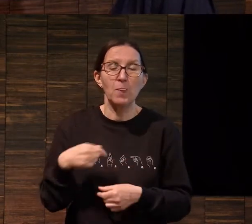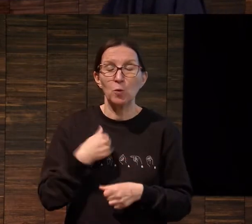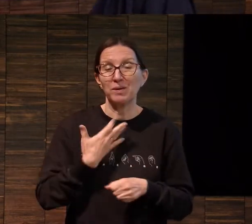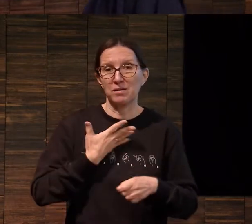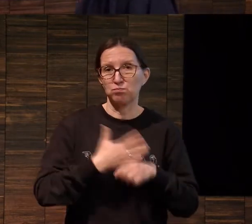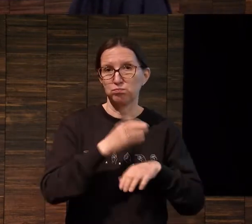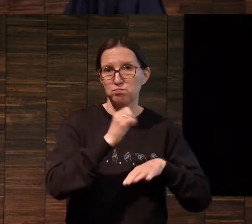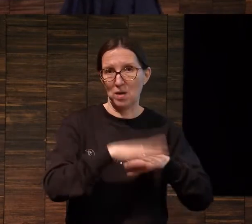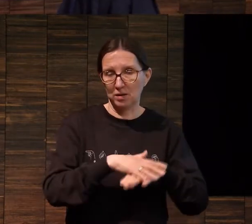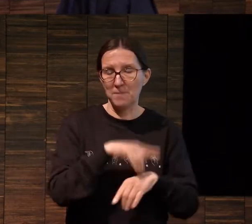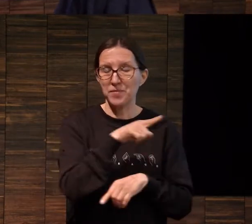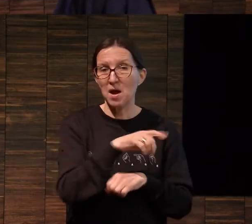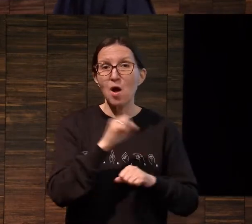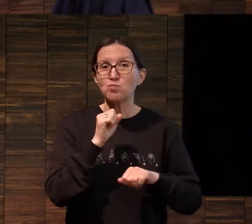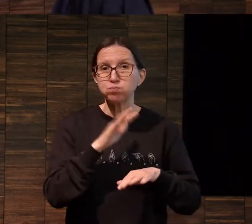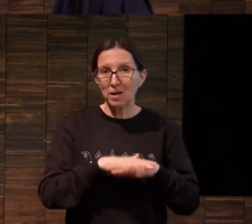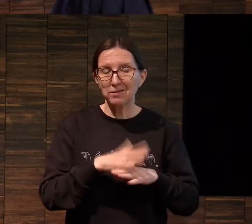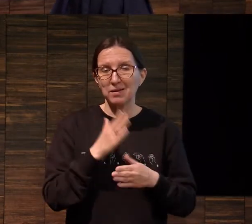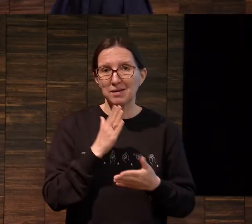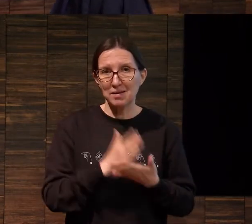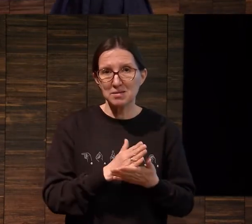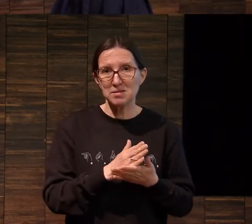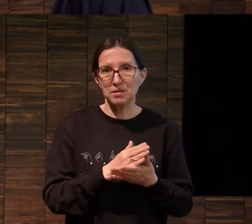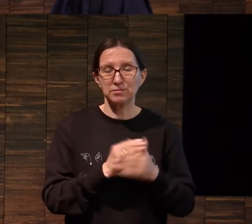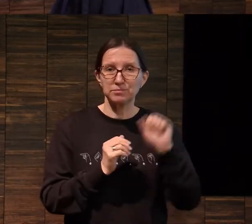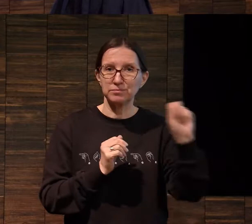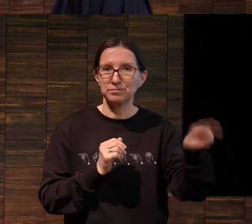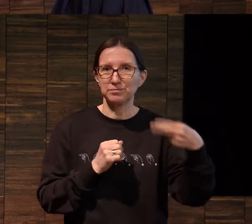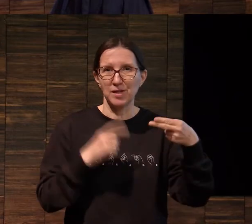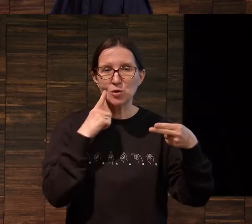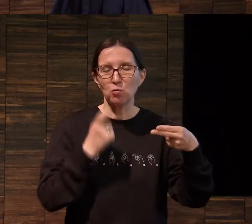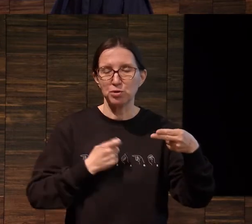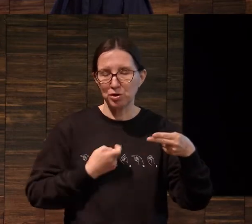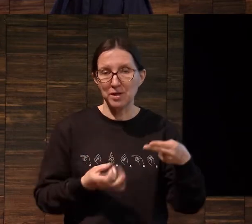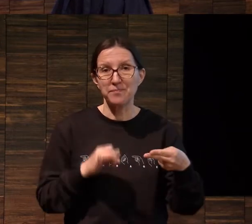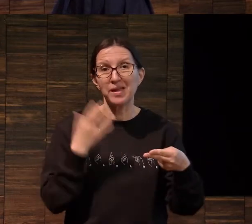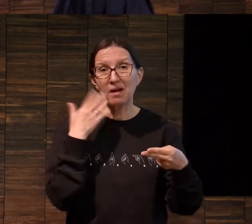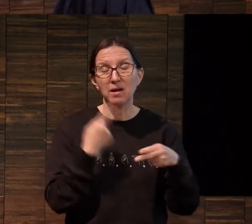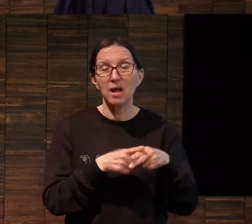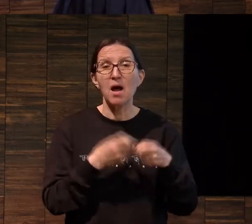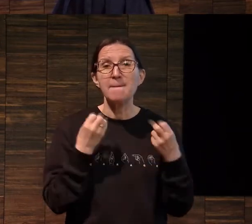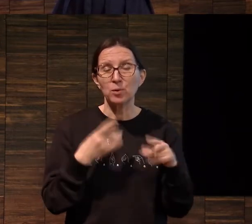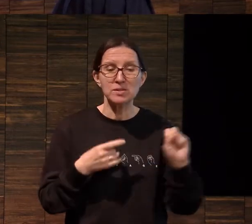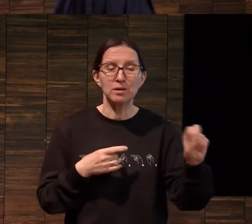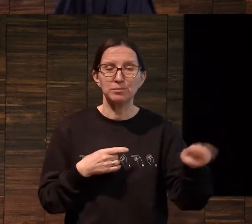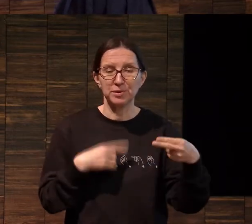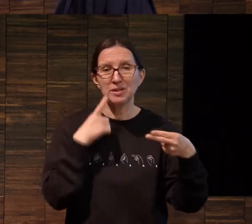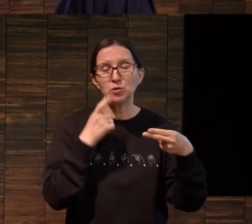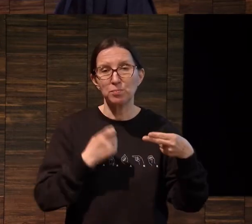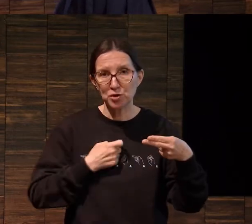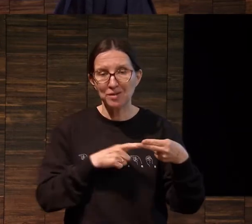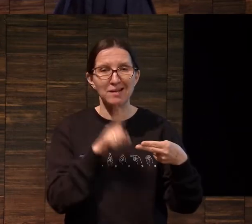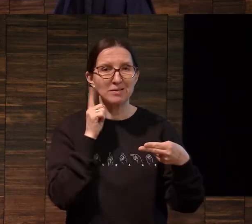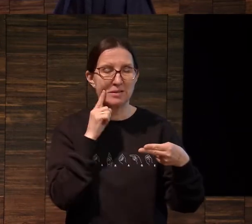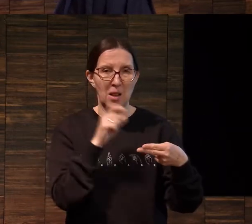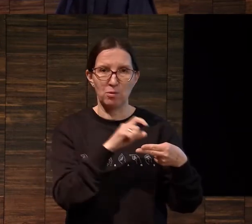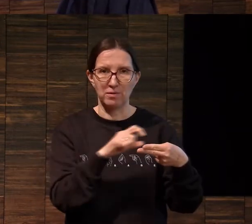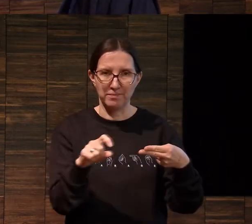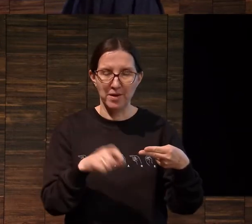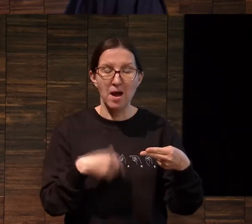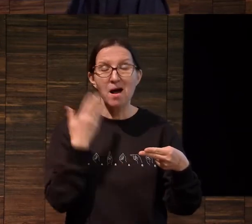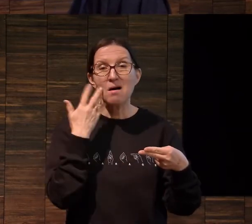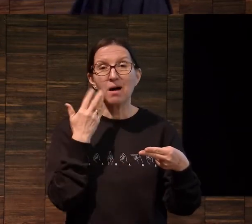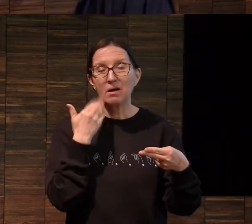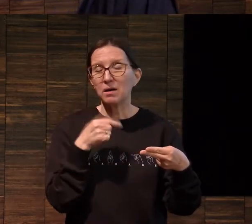some interesting cases. And he said that he holds his money in a bank